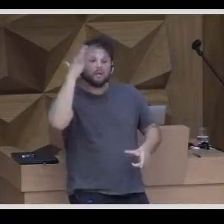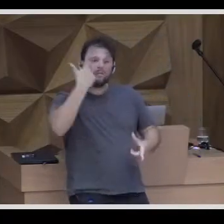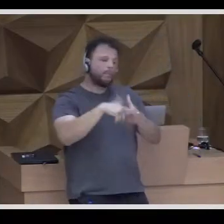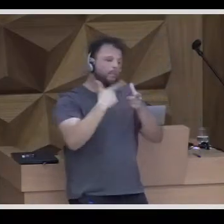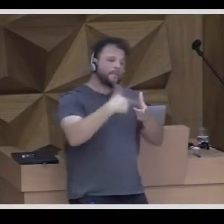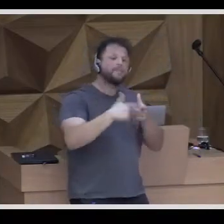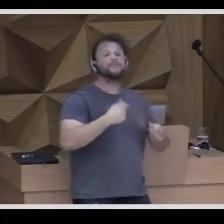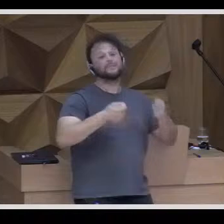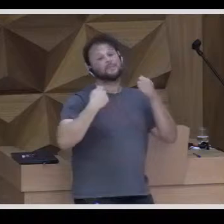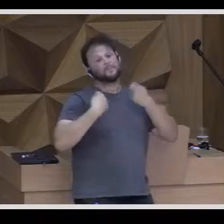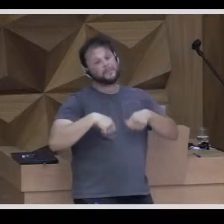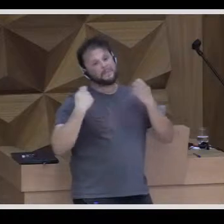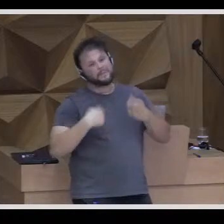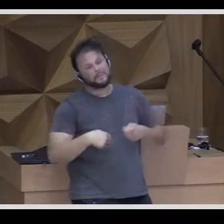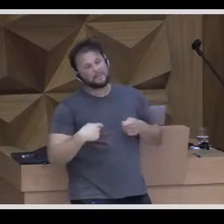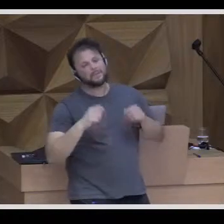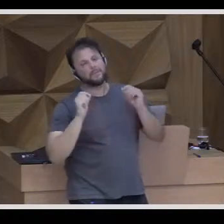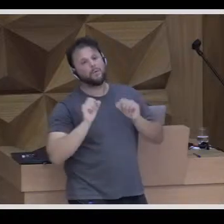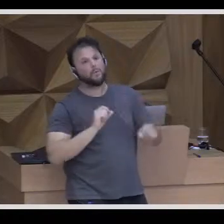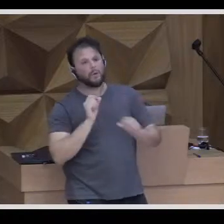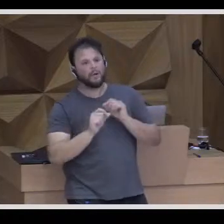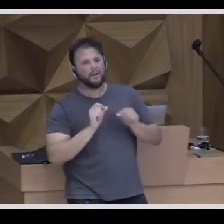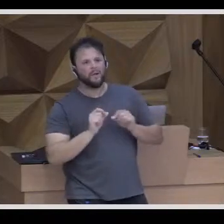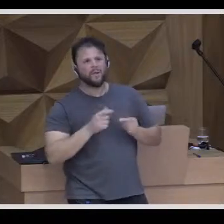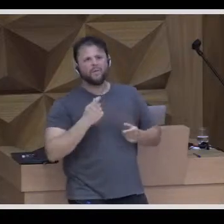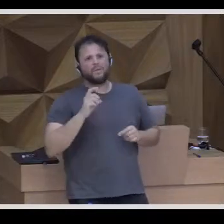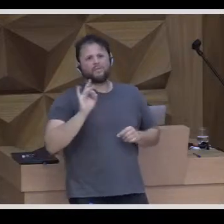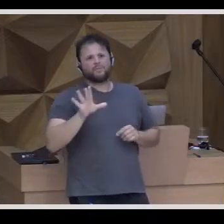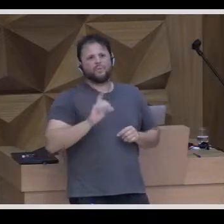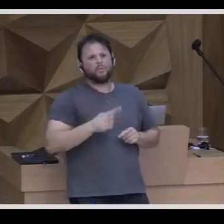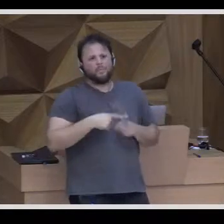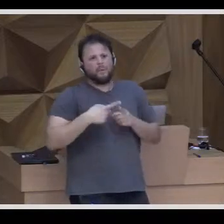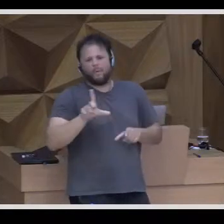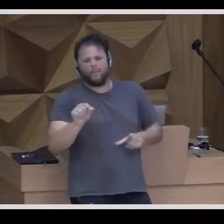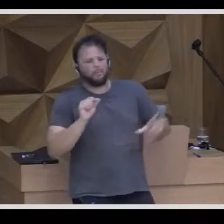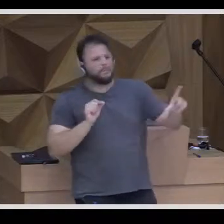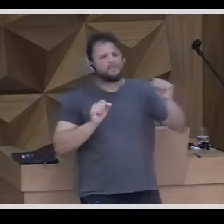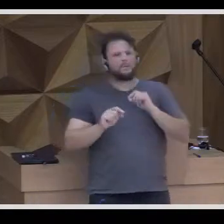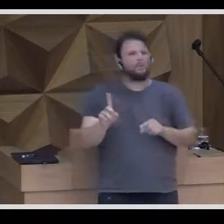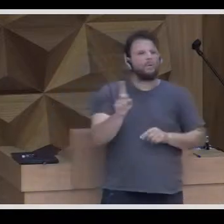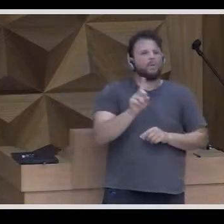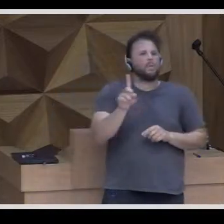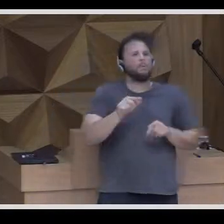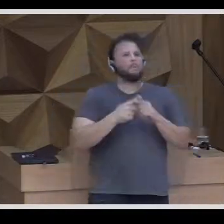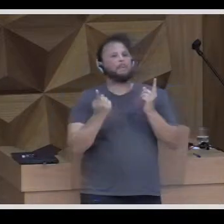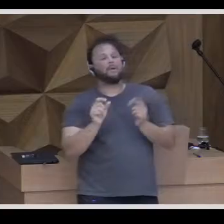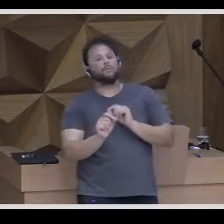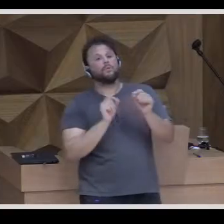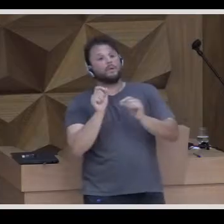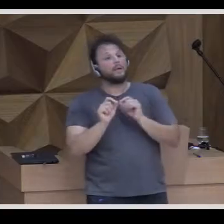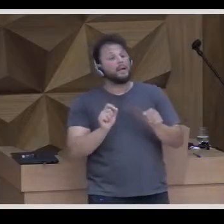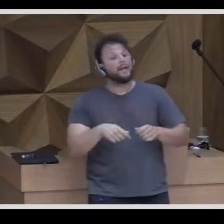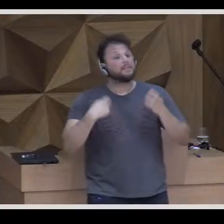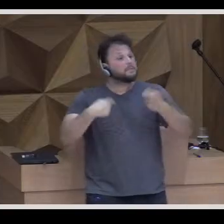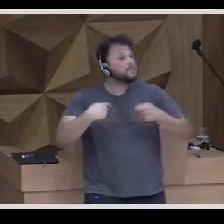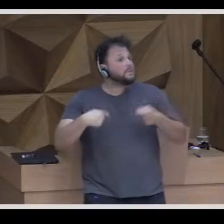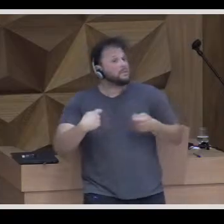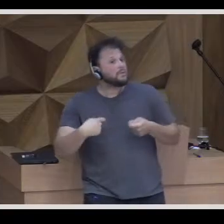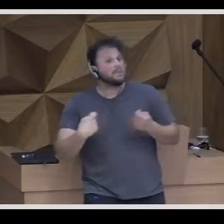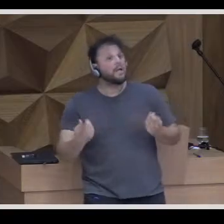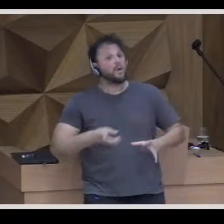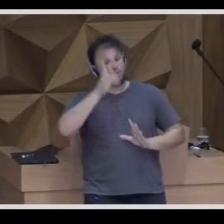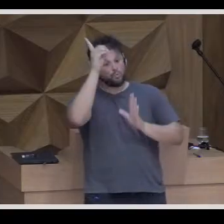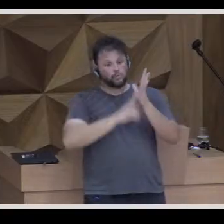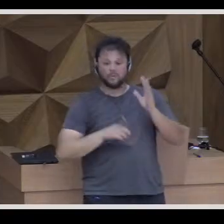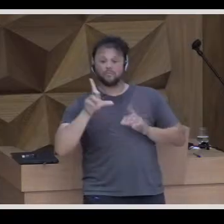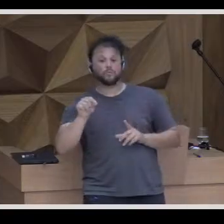of been given to them. And this ties in with probably the most important part of this,